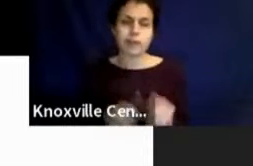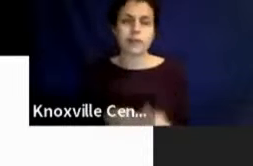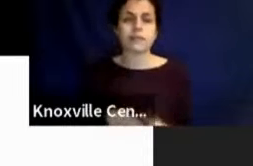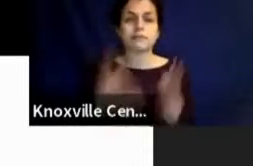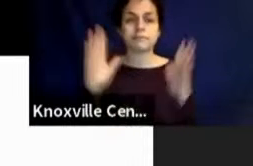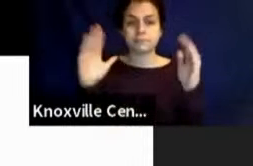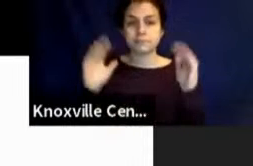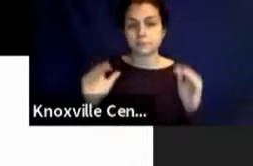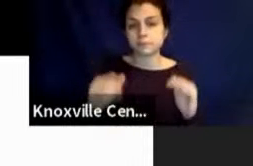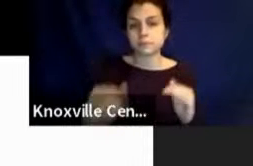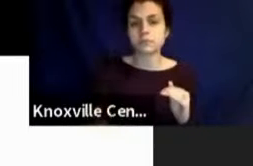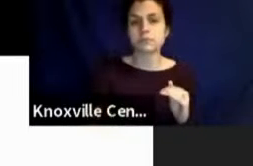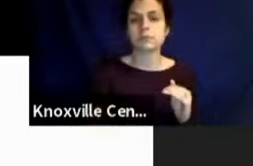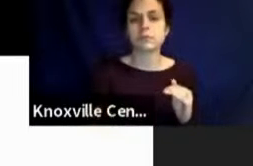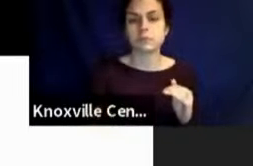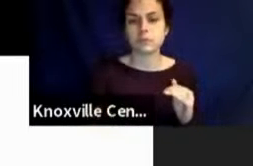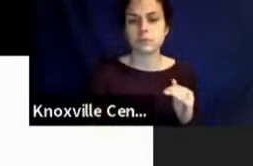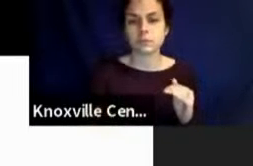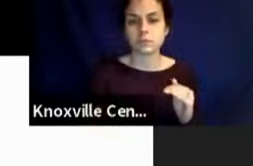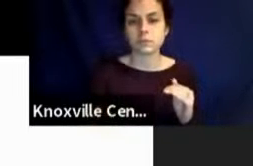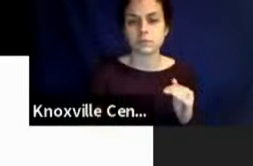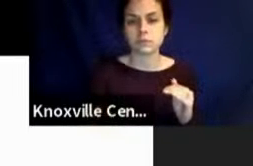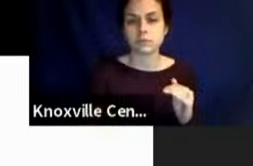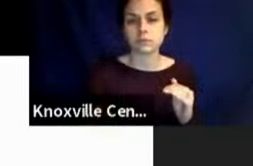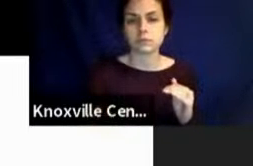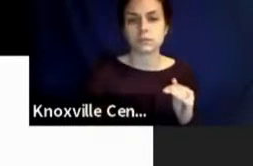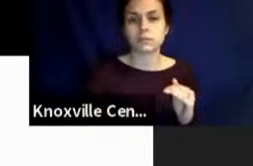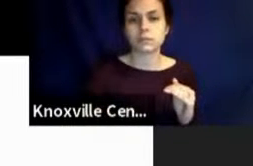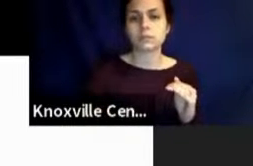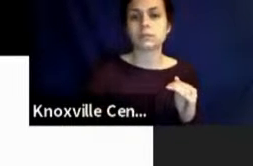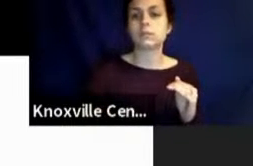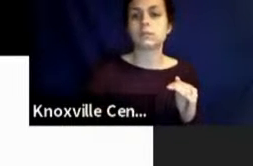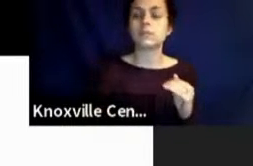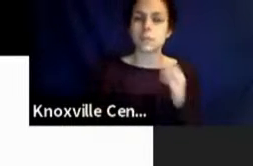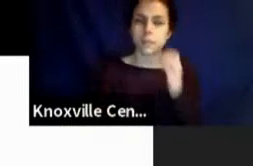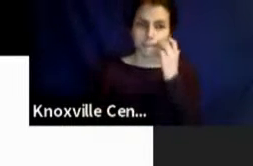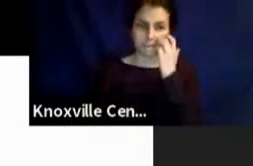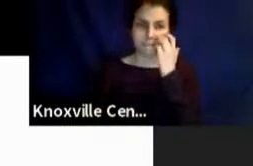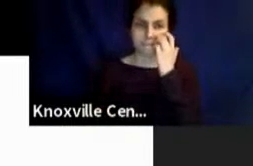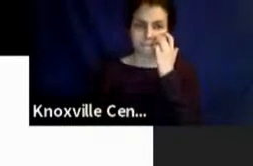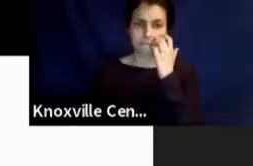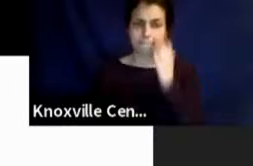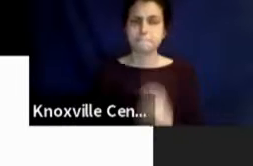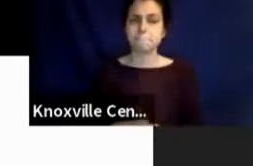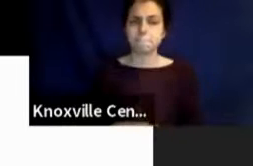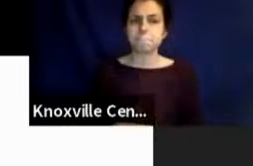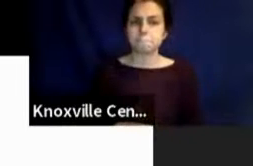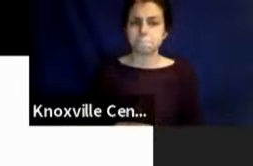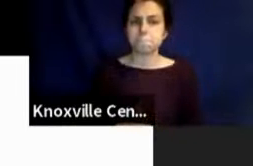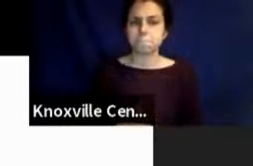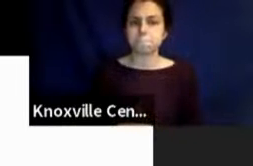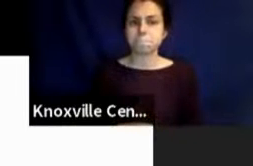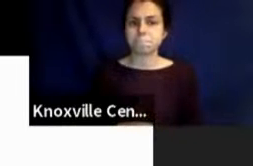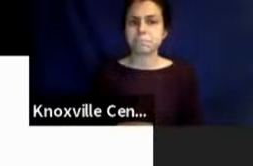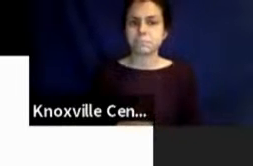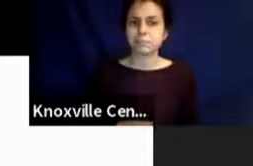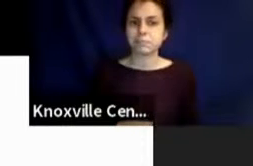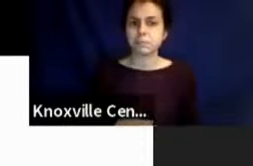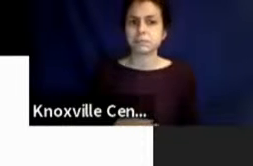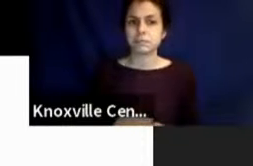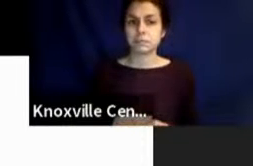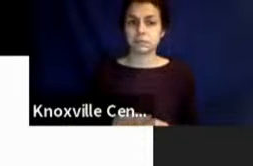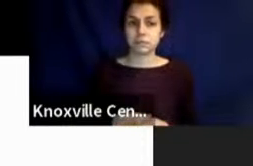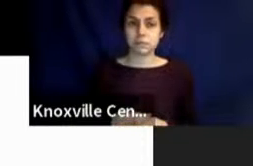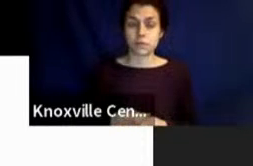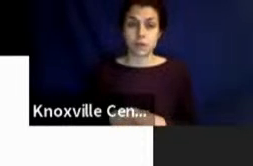And then, and to that point is that because there's nothing fundamentally different on the